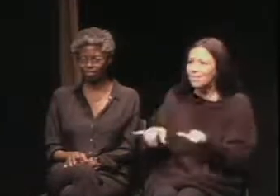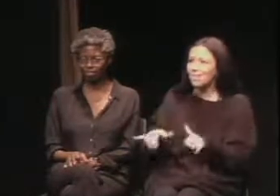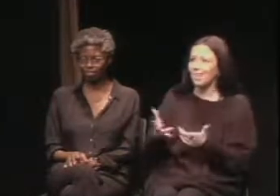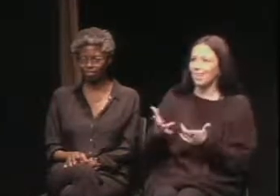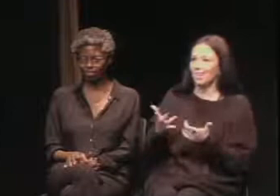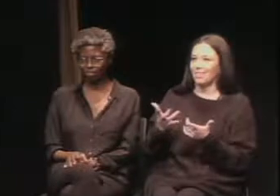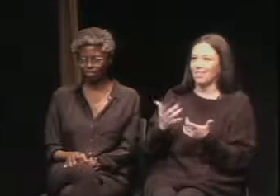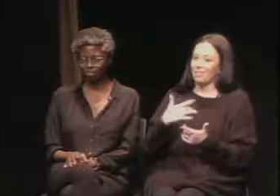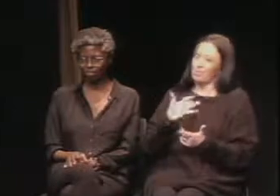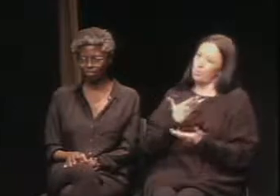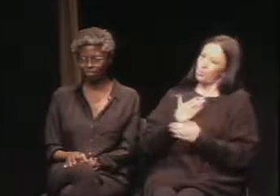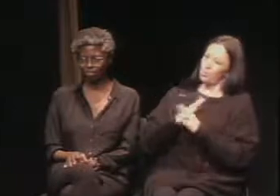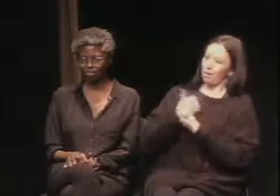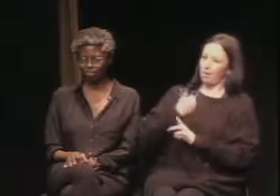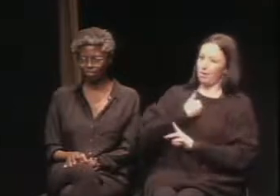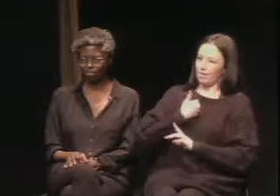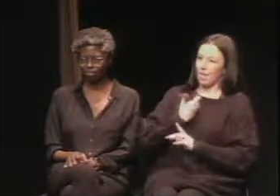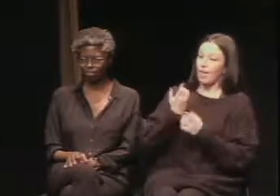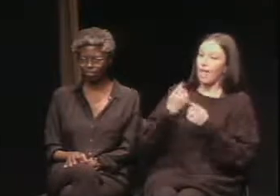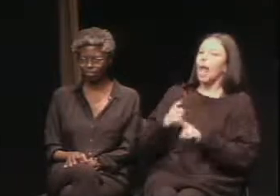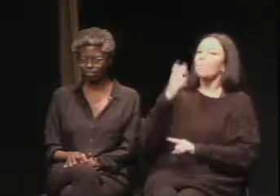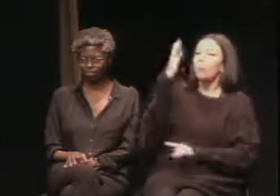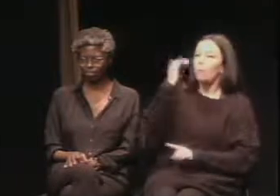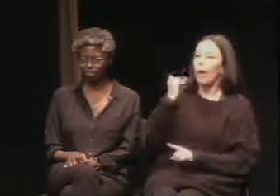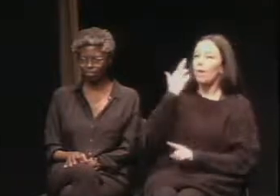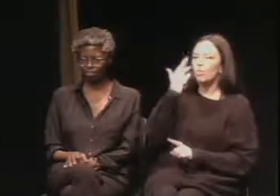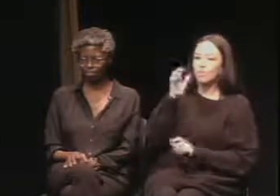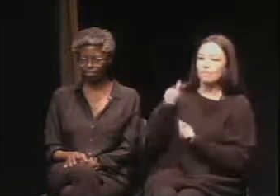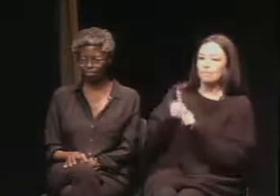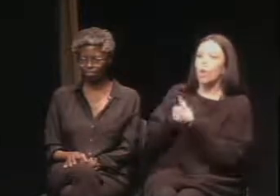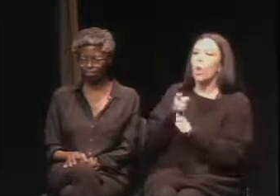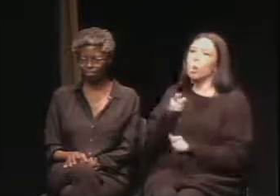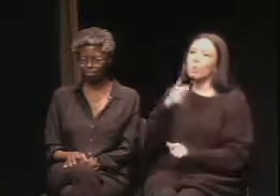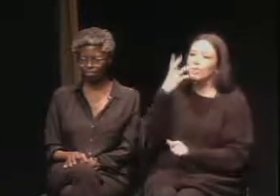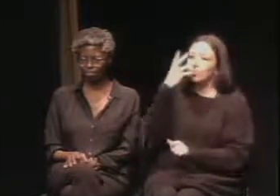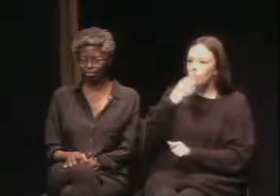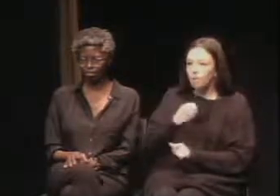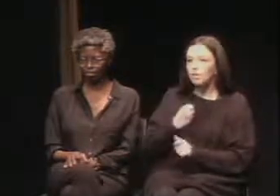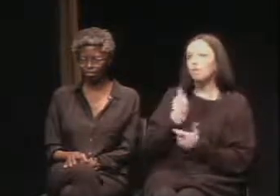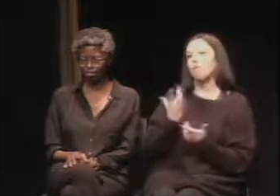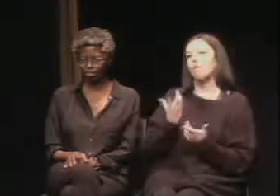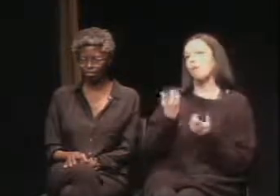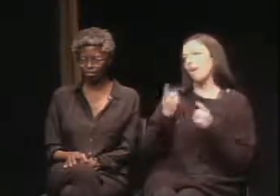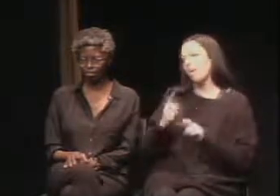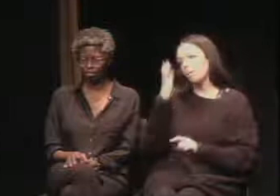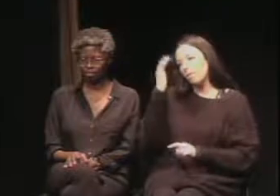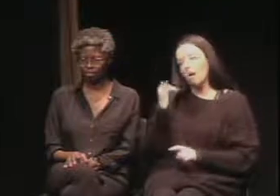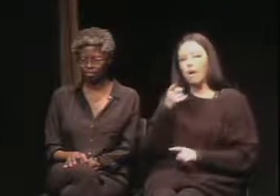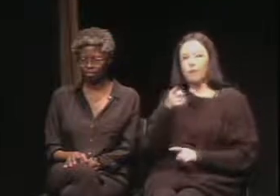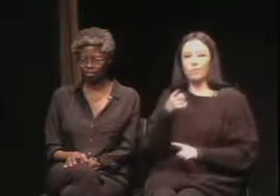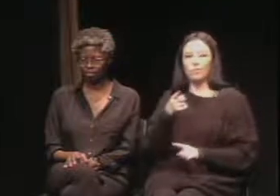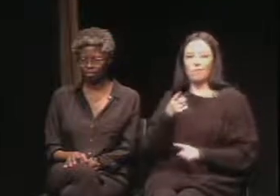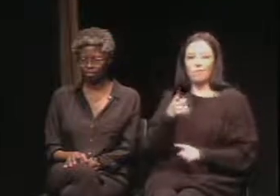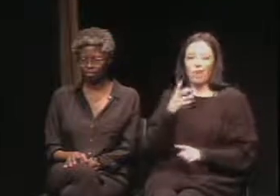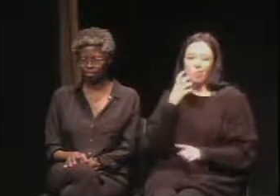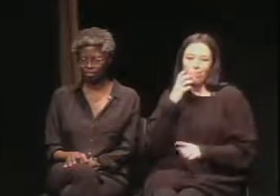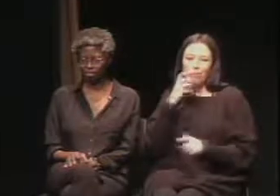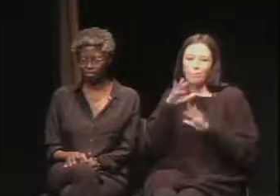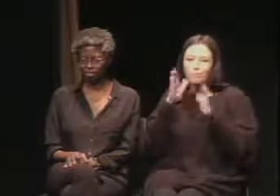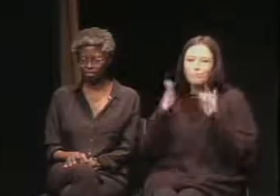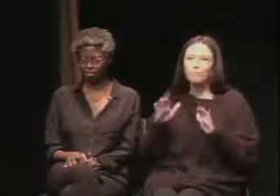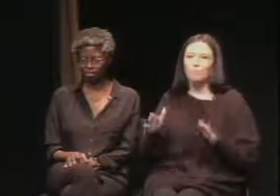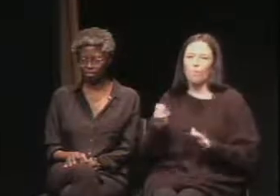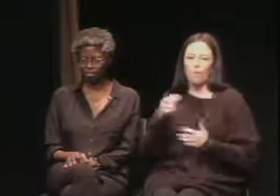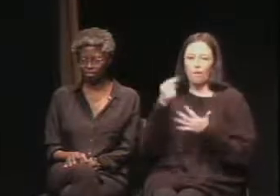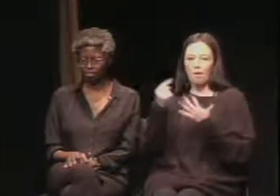It's a sense of protection. Oh, this must have happened because she's pretty. Oh, this must have happened because she's thick. She's whatever the